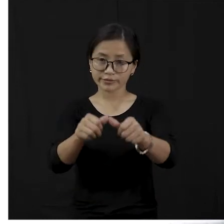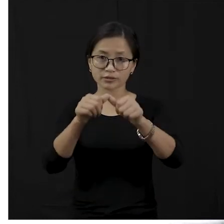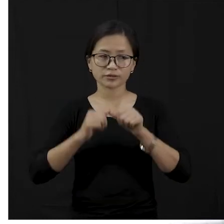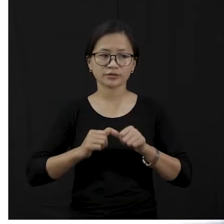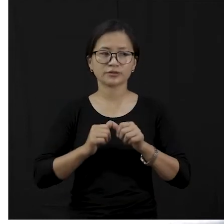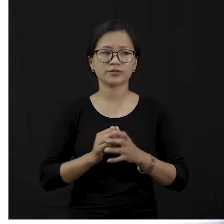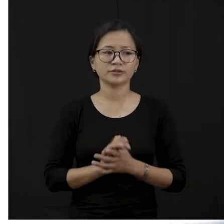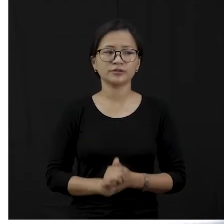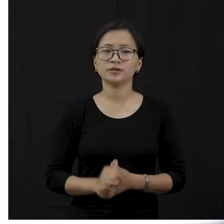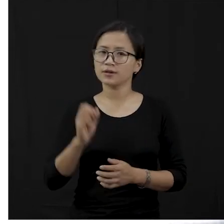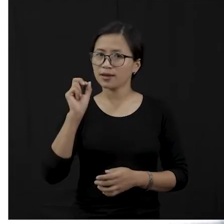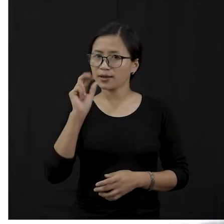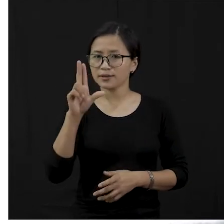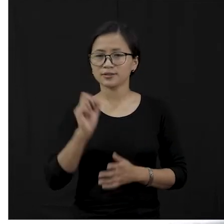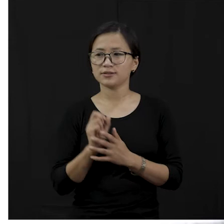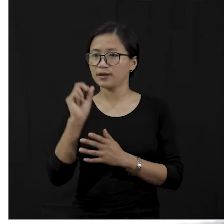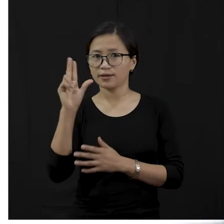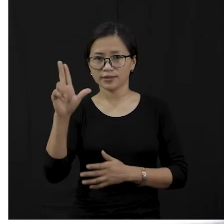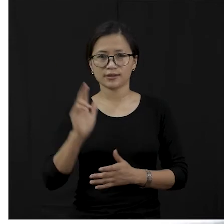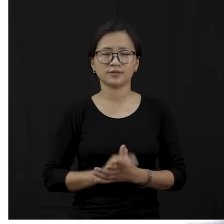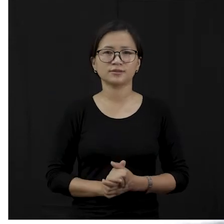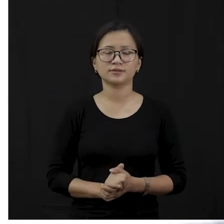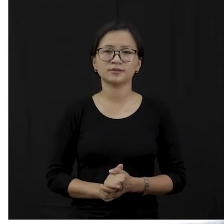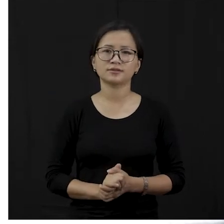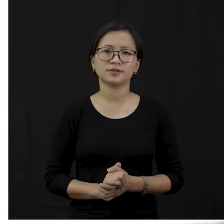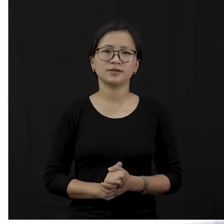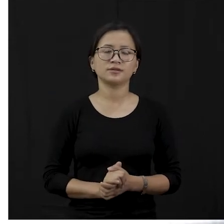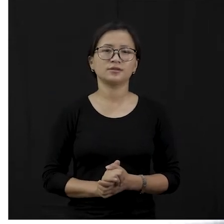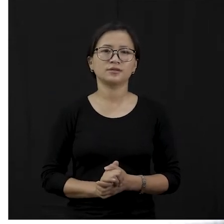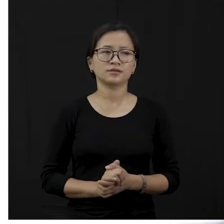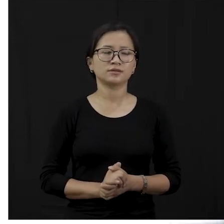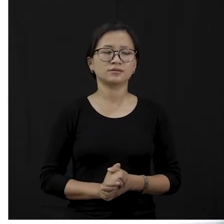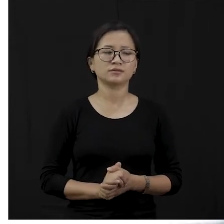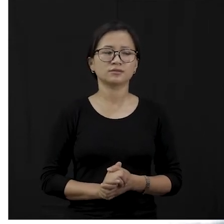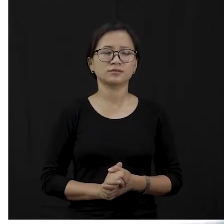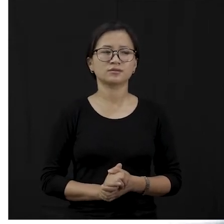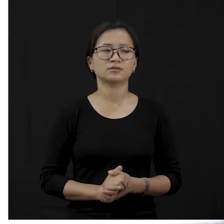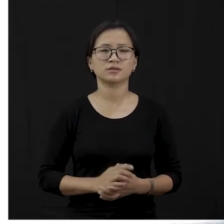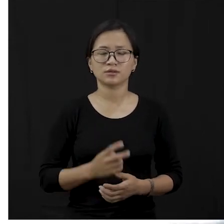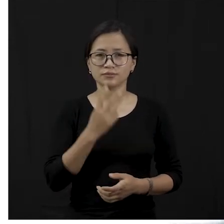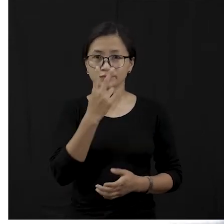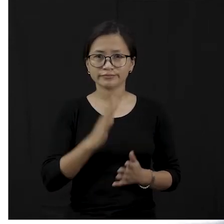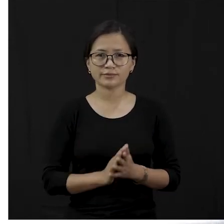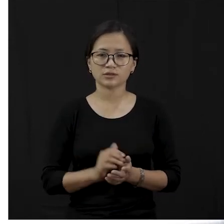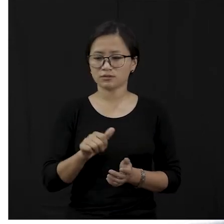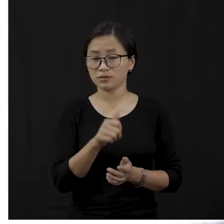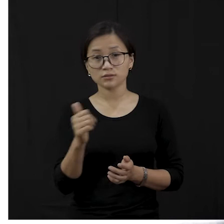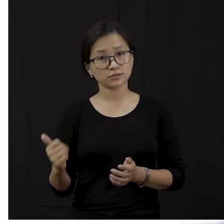is the 88. Yes, 88. Okay. Then look here.